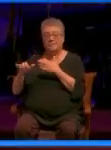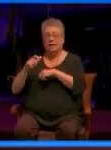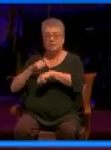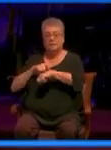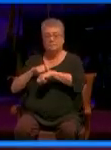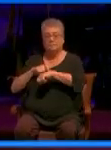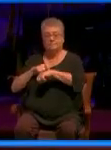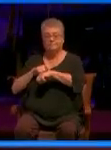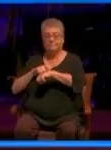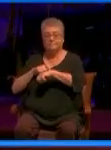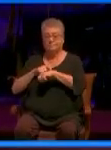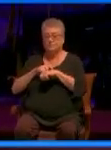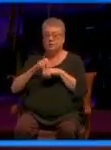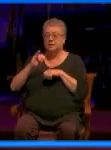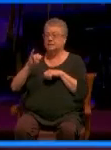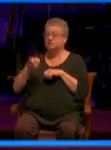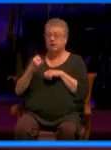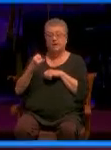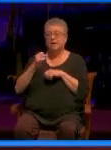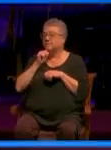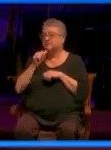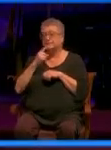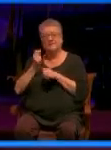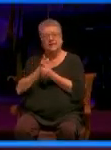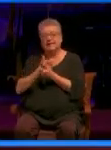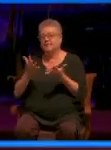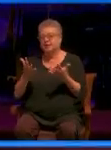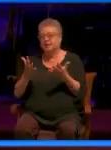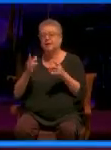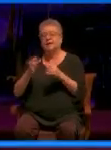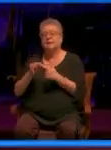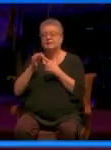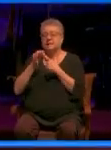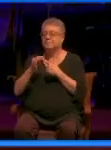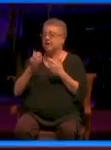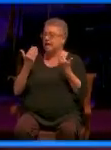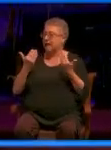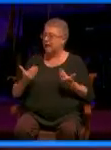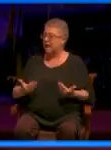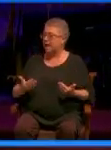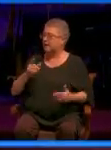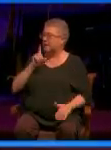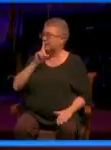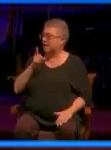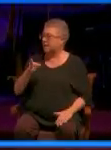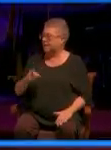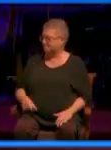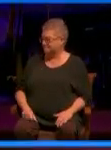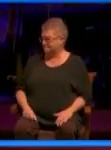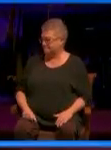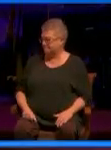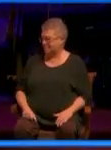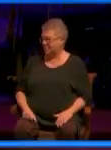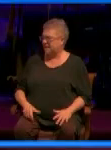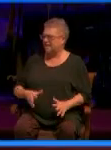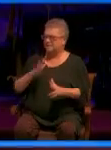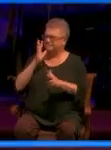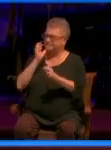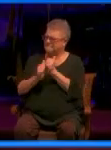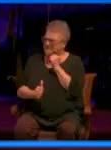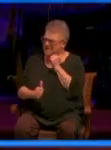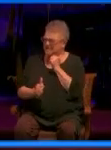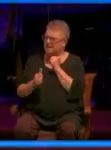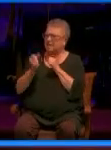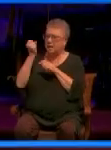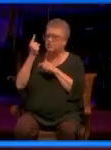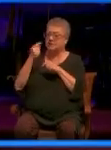statement, Jacob does not say anything else except, "I am." He's so ruthless that he